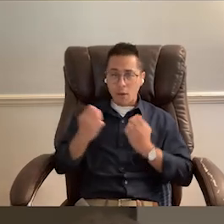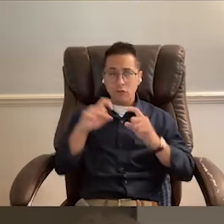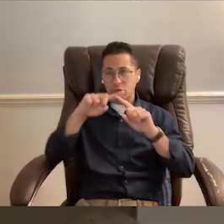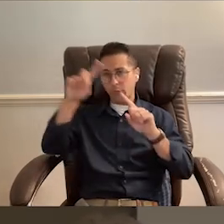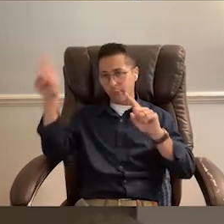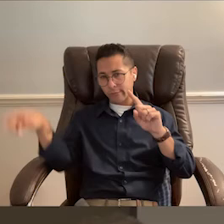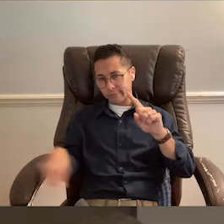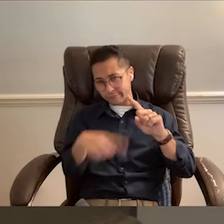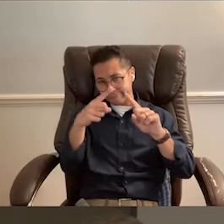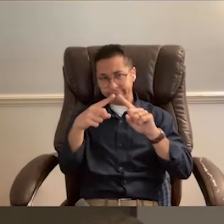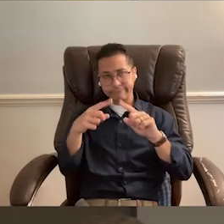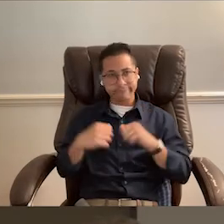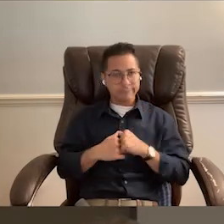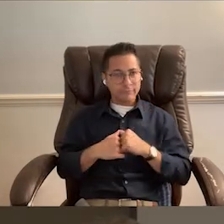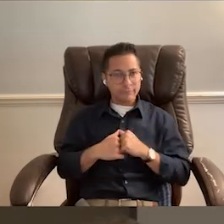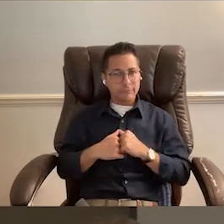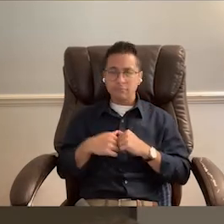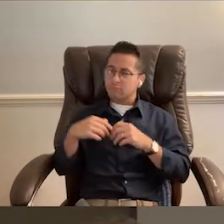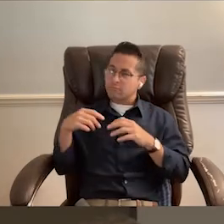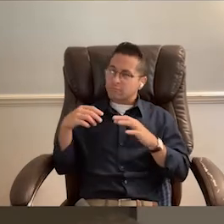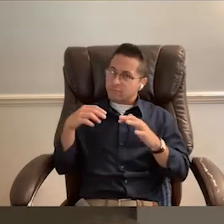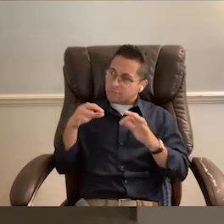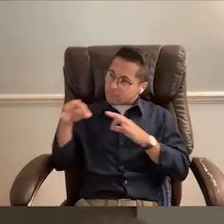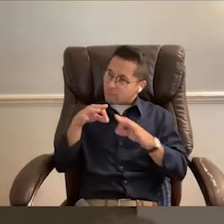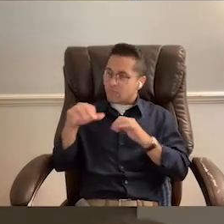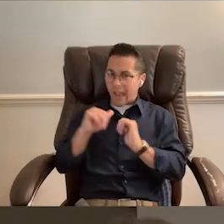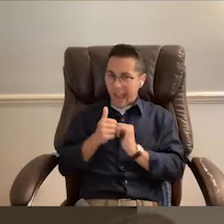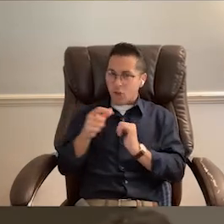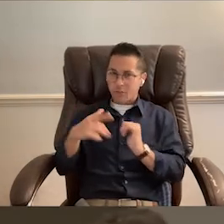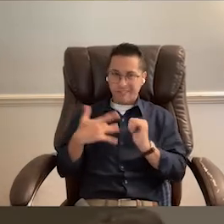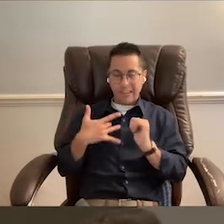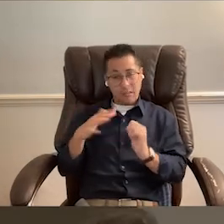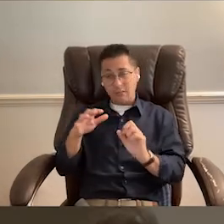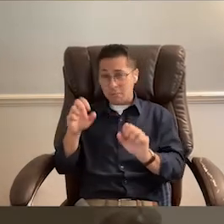already went over that. And emotional